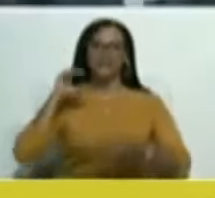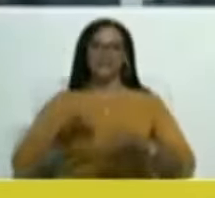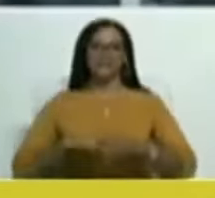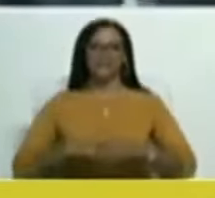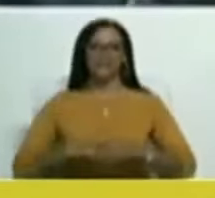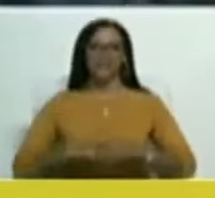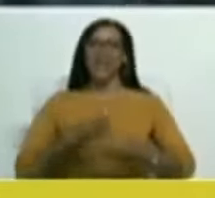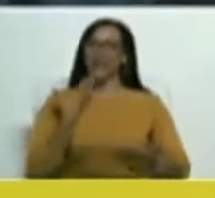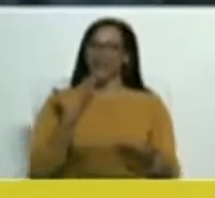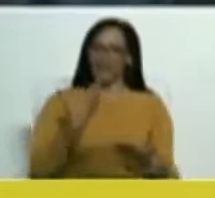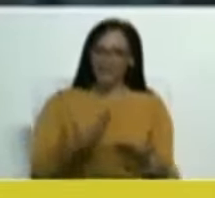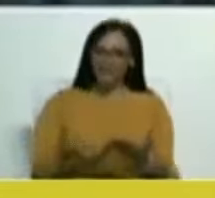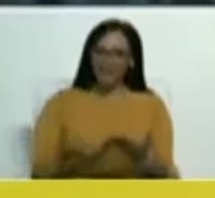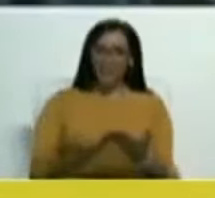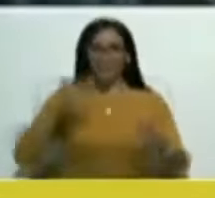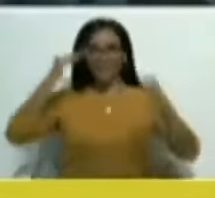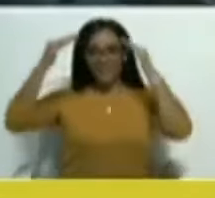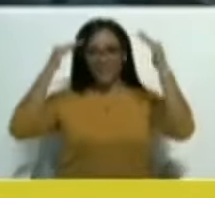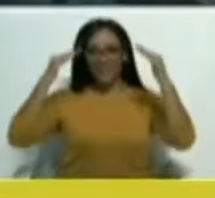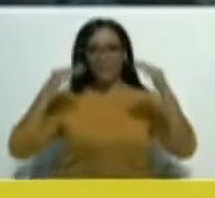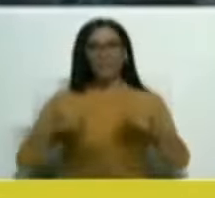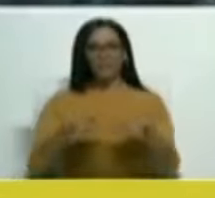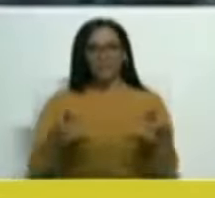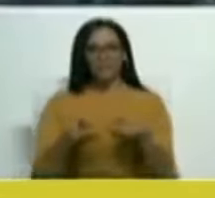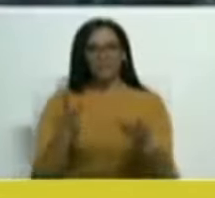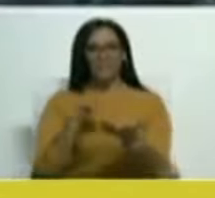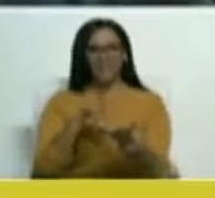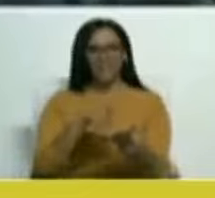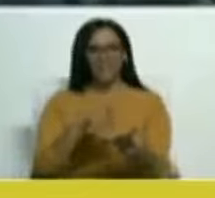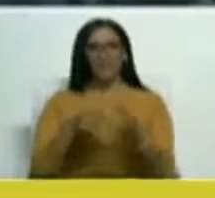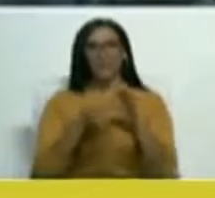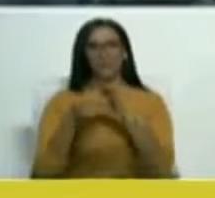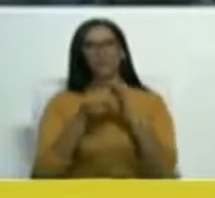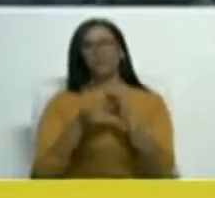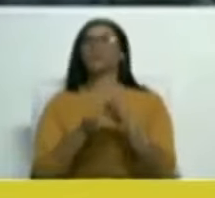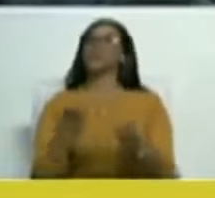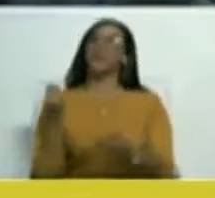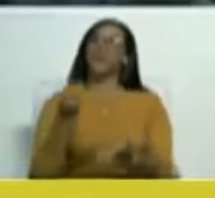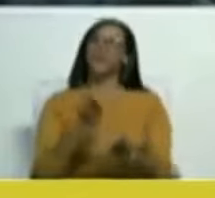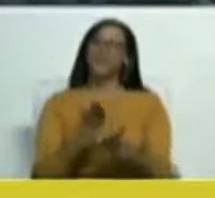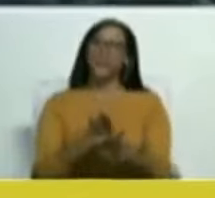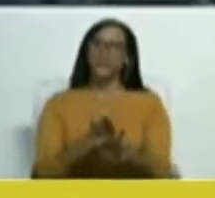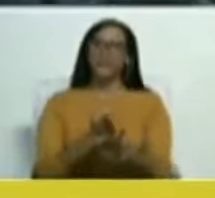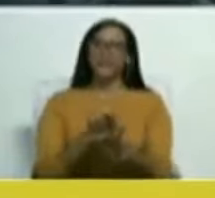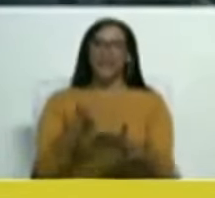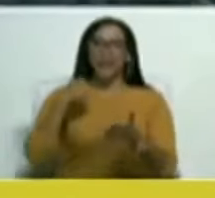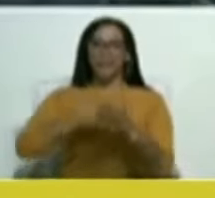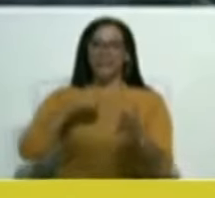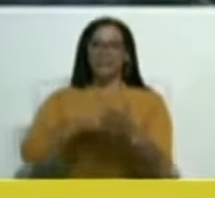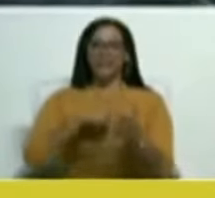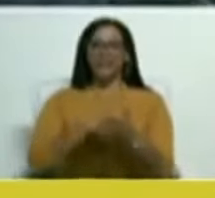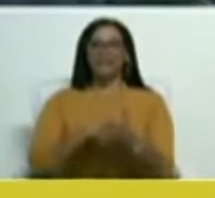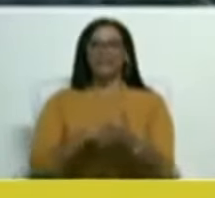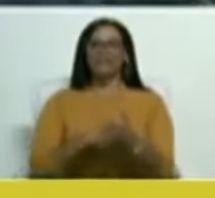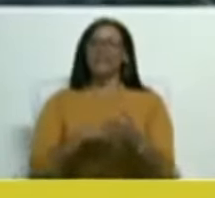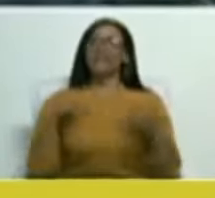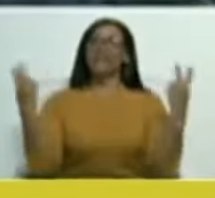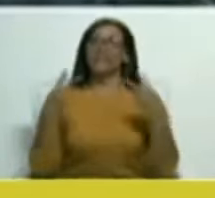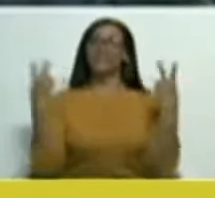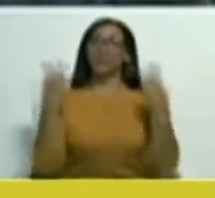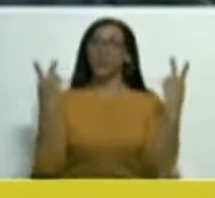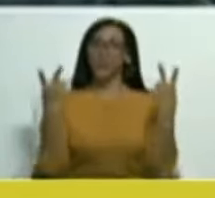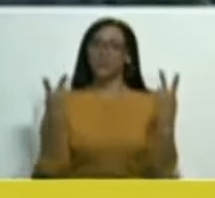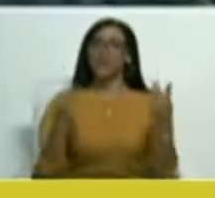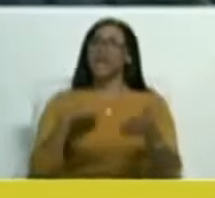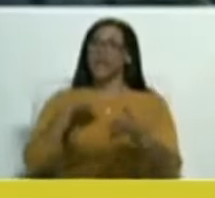214th anniversary of the Venezuelan Freedom Proclamation. We think the possibility of being here in battles